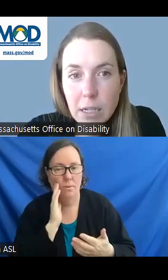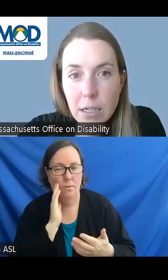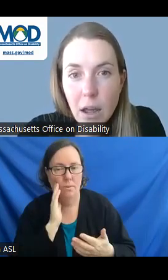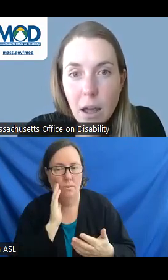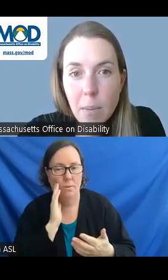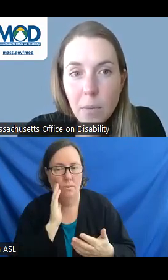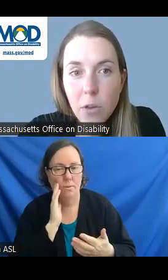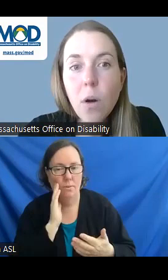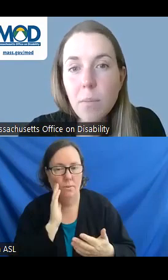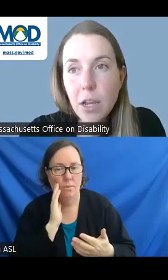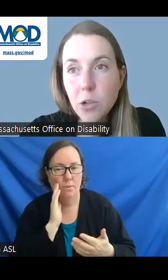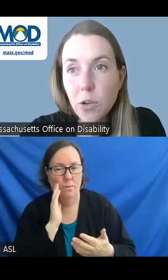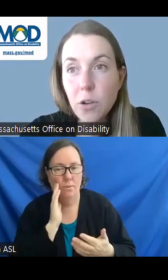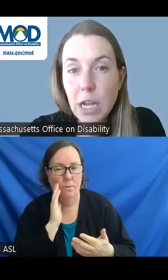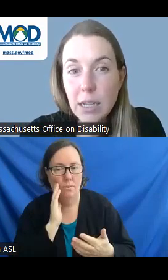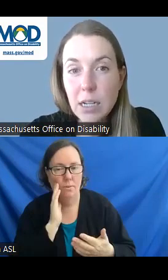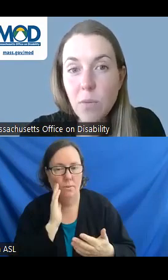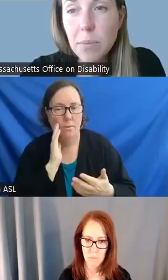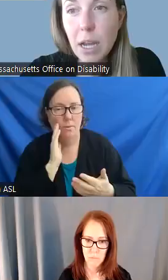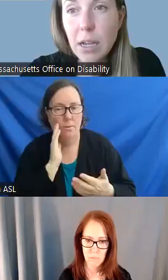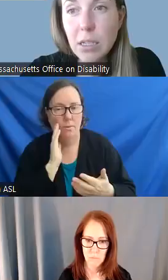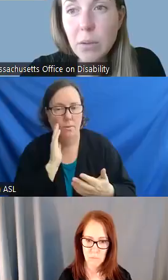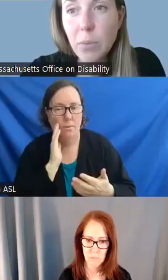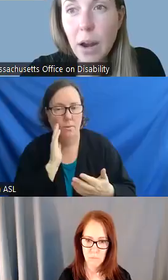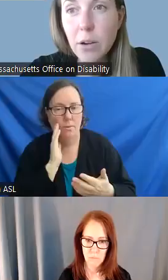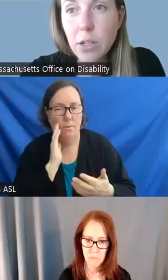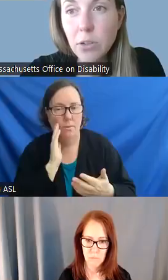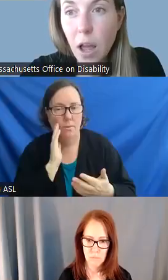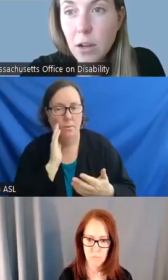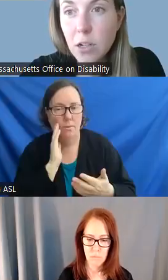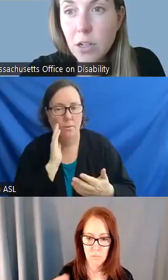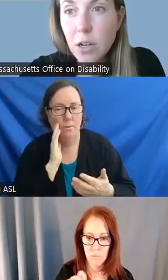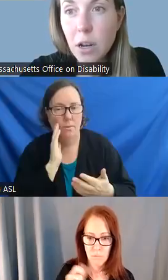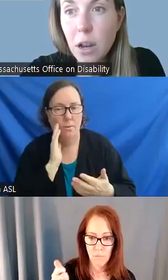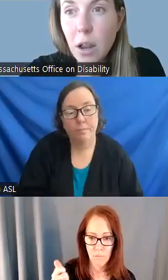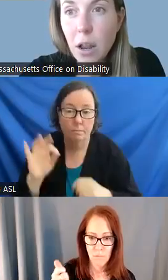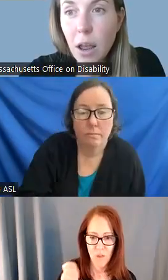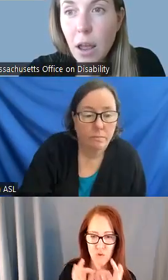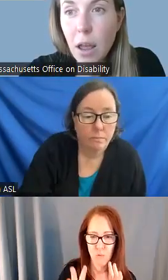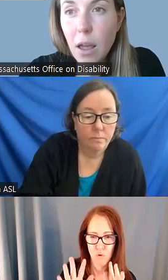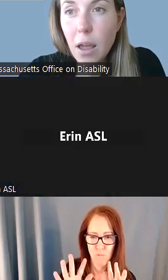All right. You want to make sure that you're testing websites prior to launch,